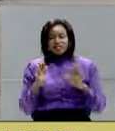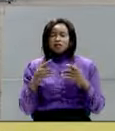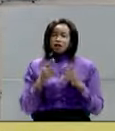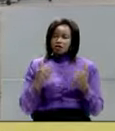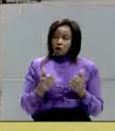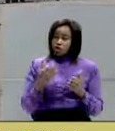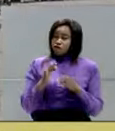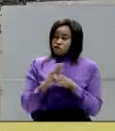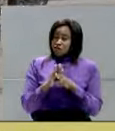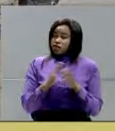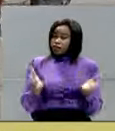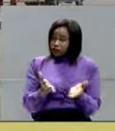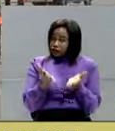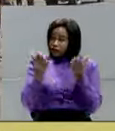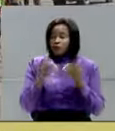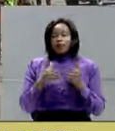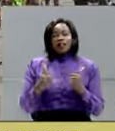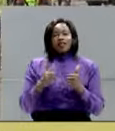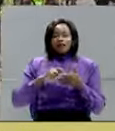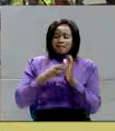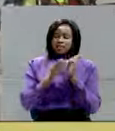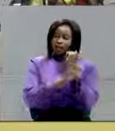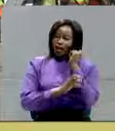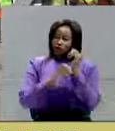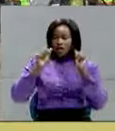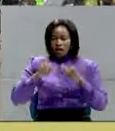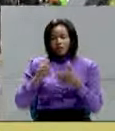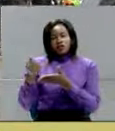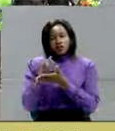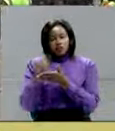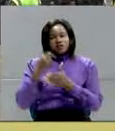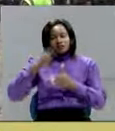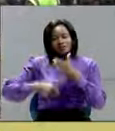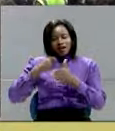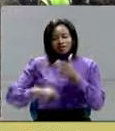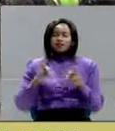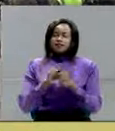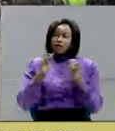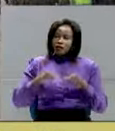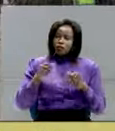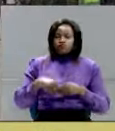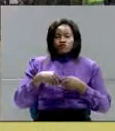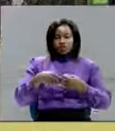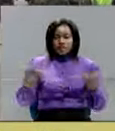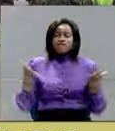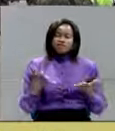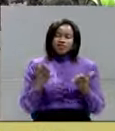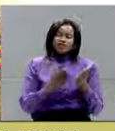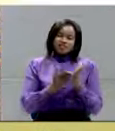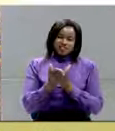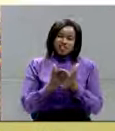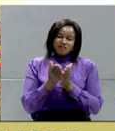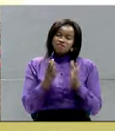is booming, that means the country is able to collect taxes and is able to provide the basic